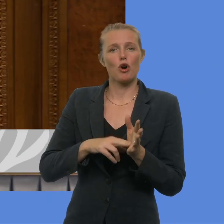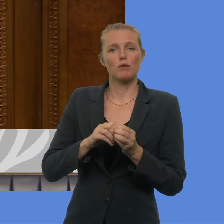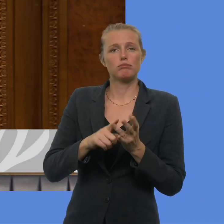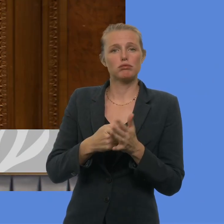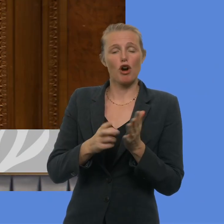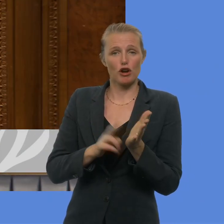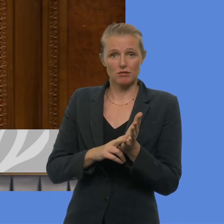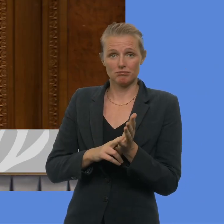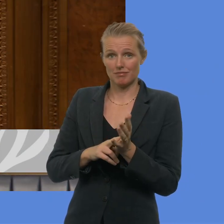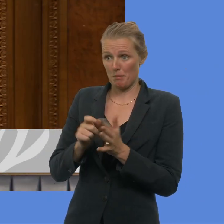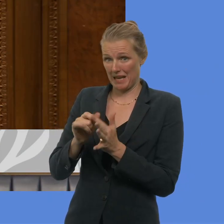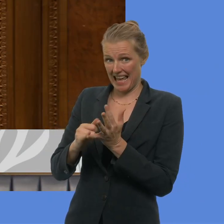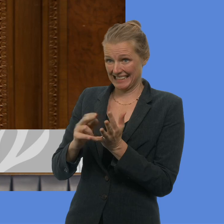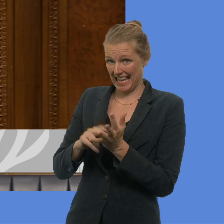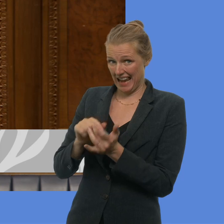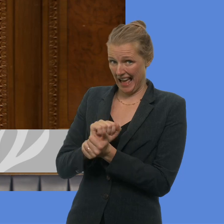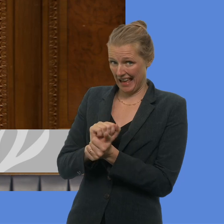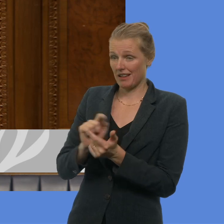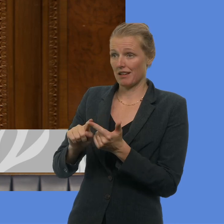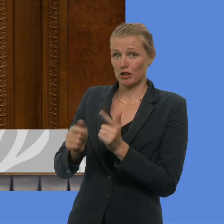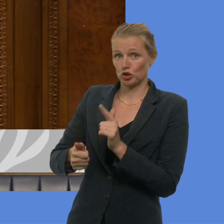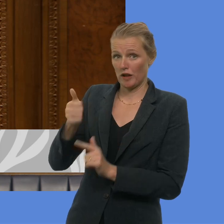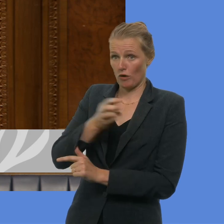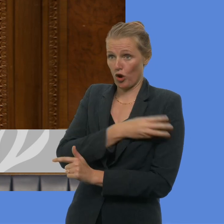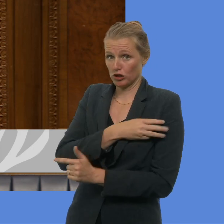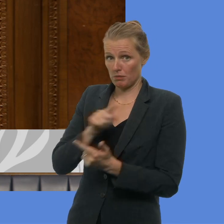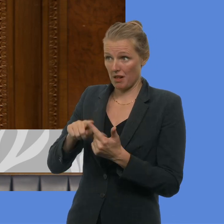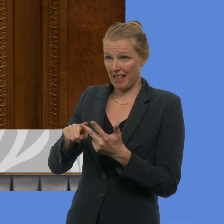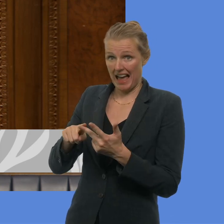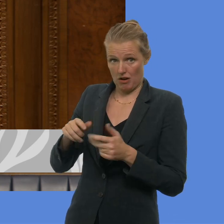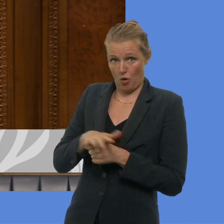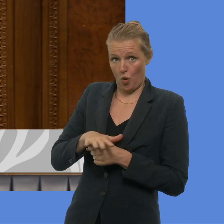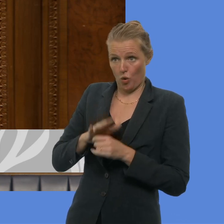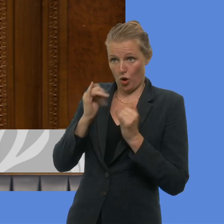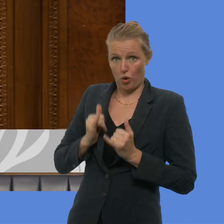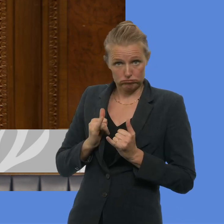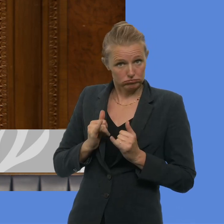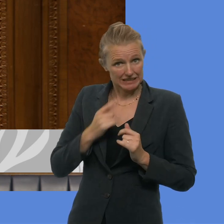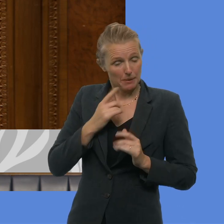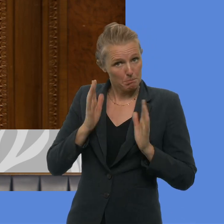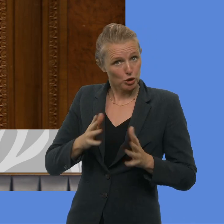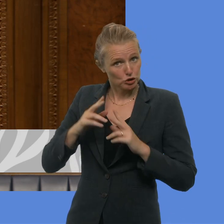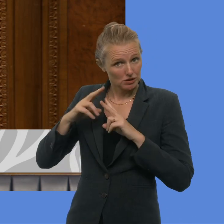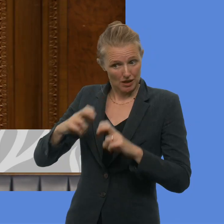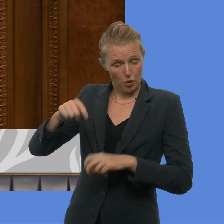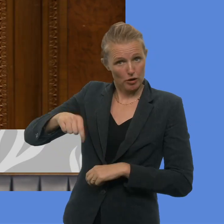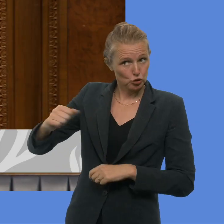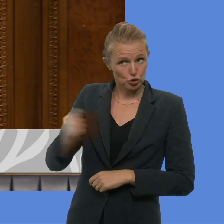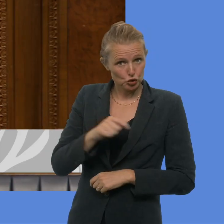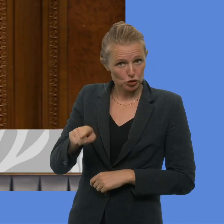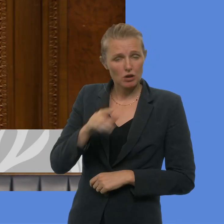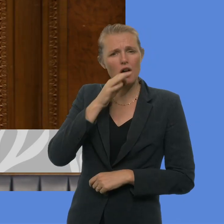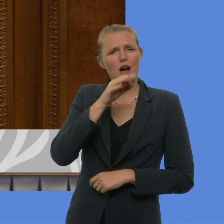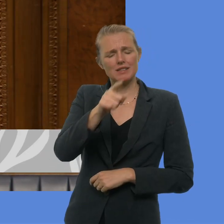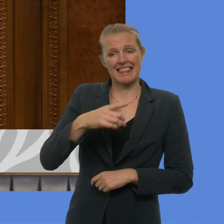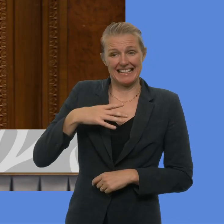Chief Constable and indeed, as you say, the domestic courts have also called for. So do you therefore believe that the needs of victims in this